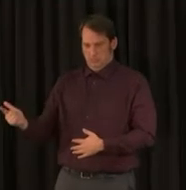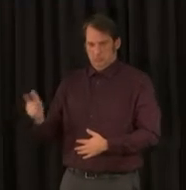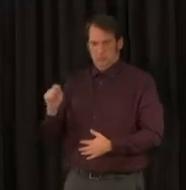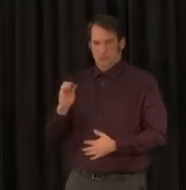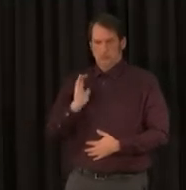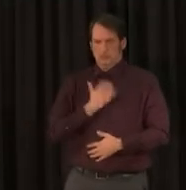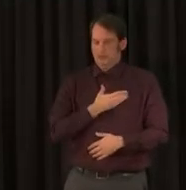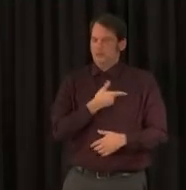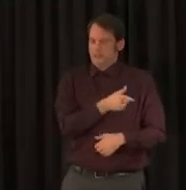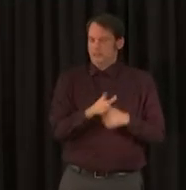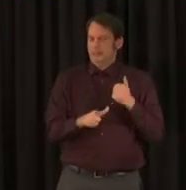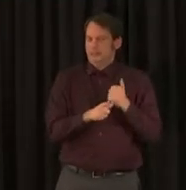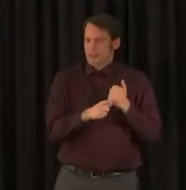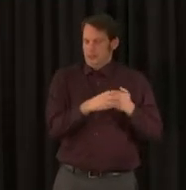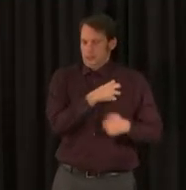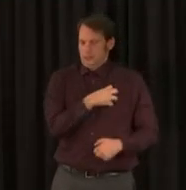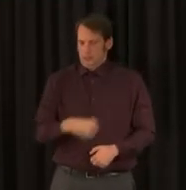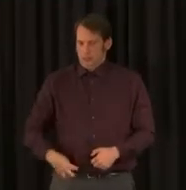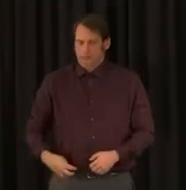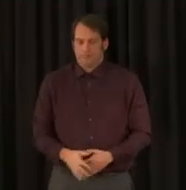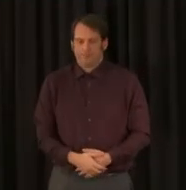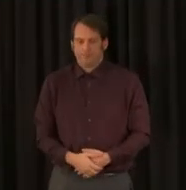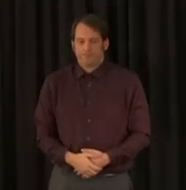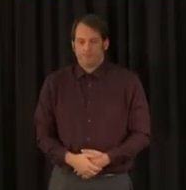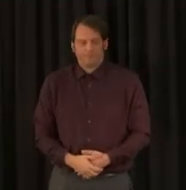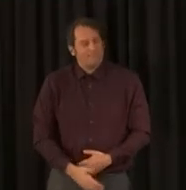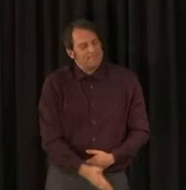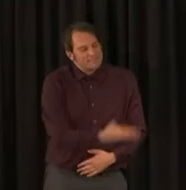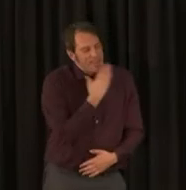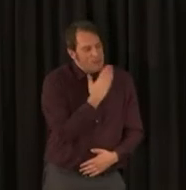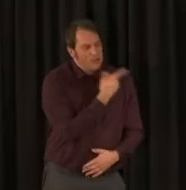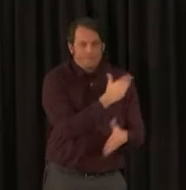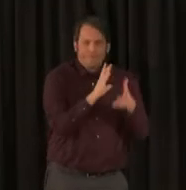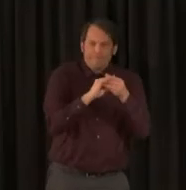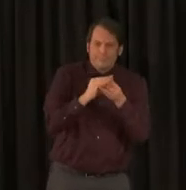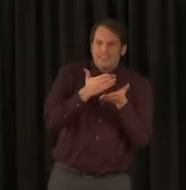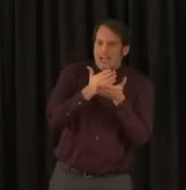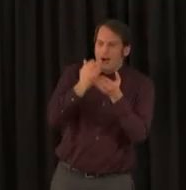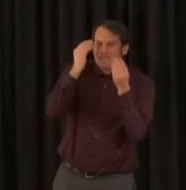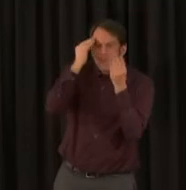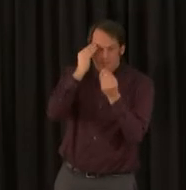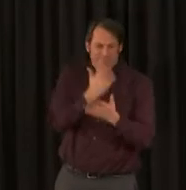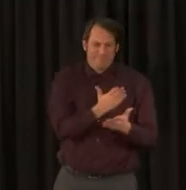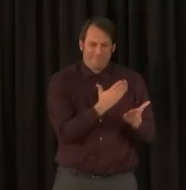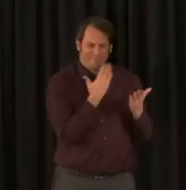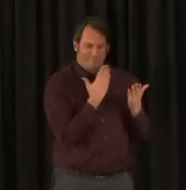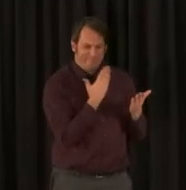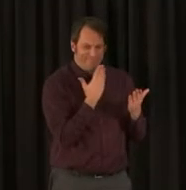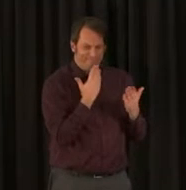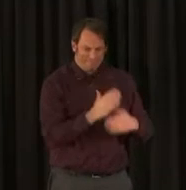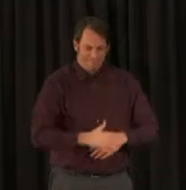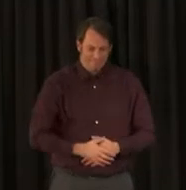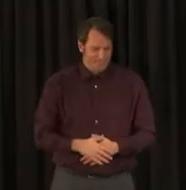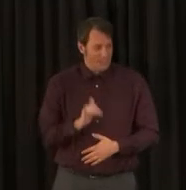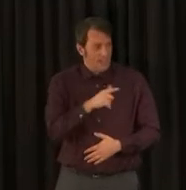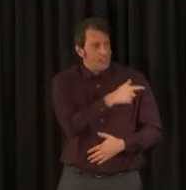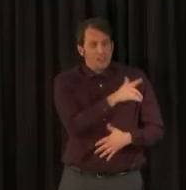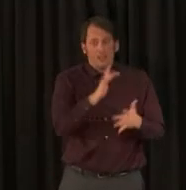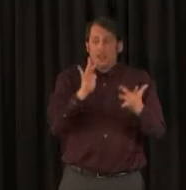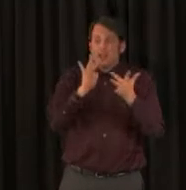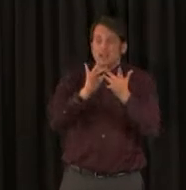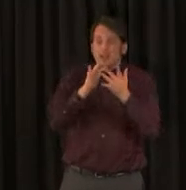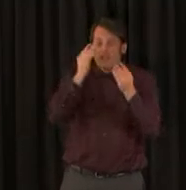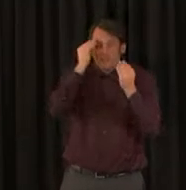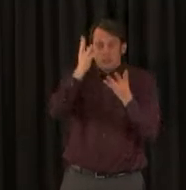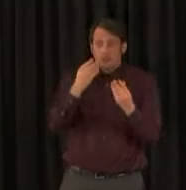moderator. Fantastic. Well, thank you for sharing that information and especially the contact information, which